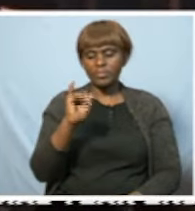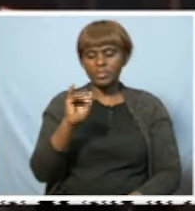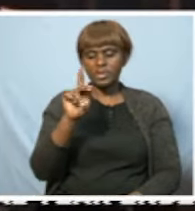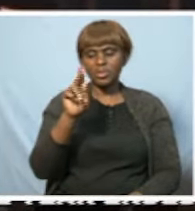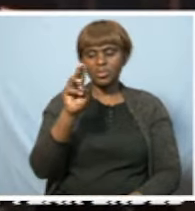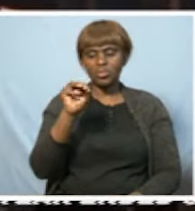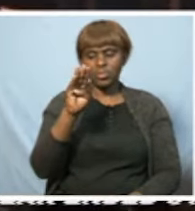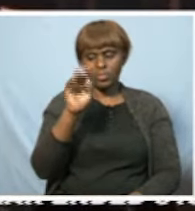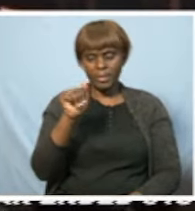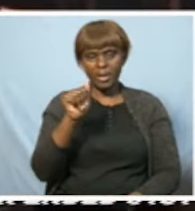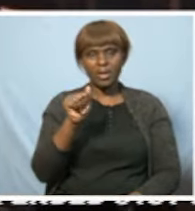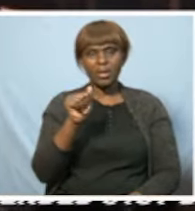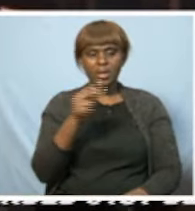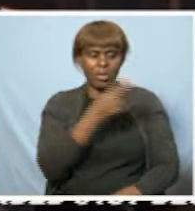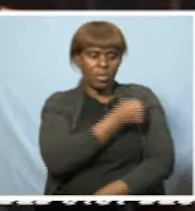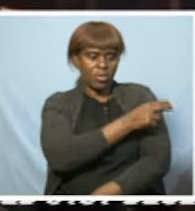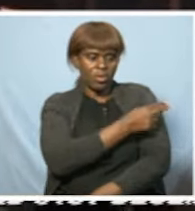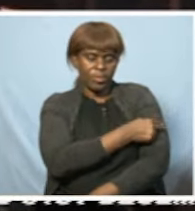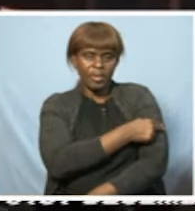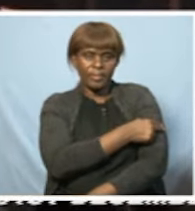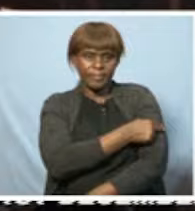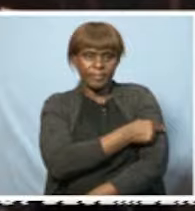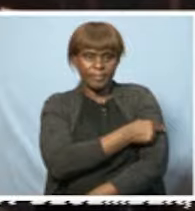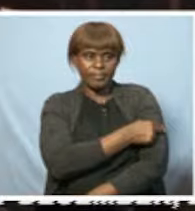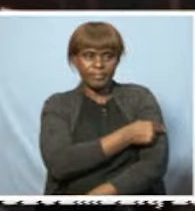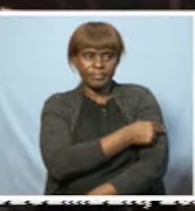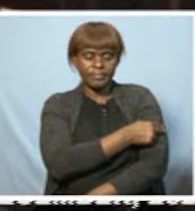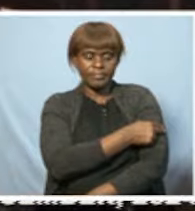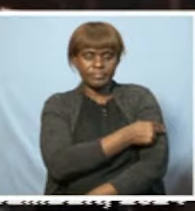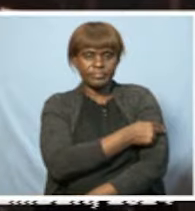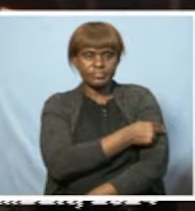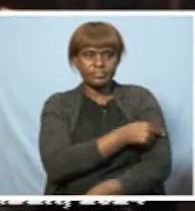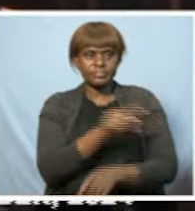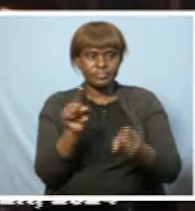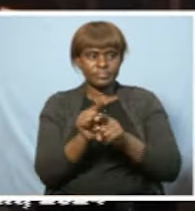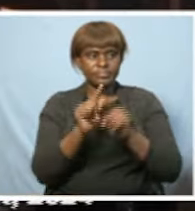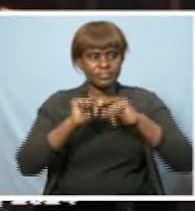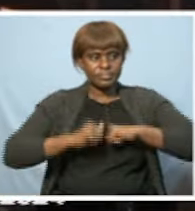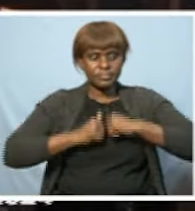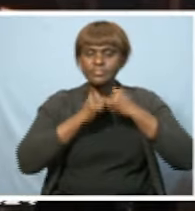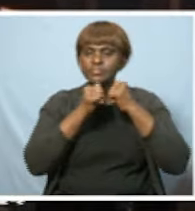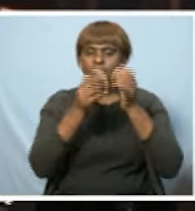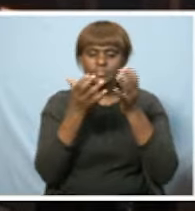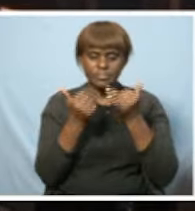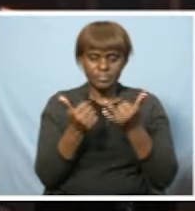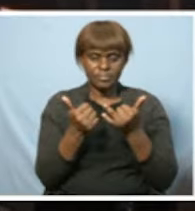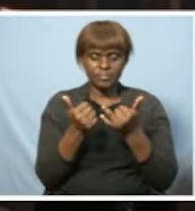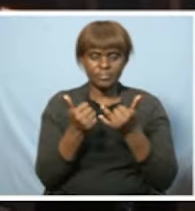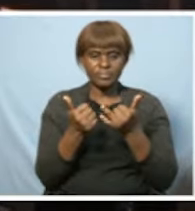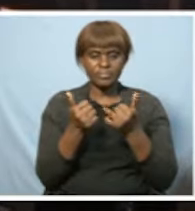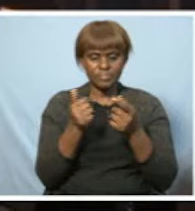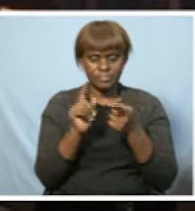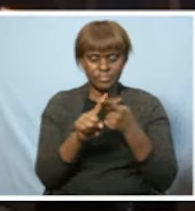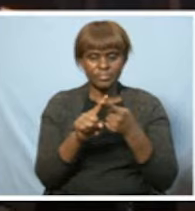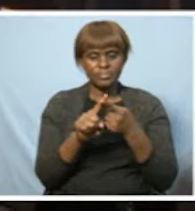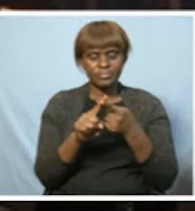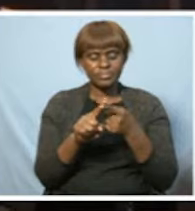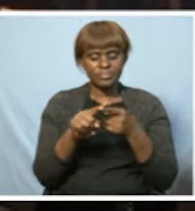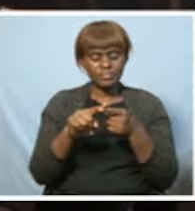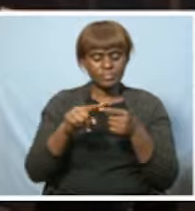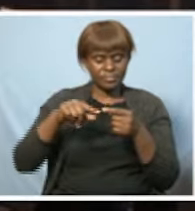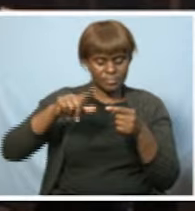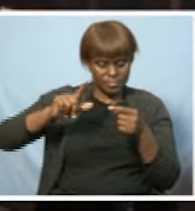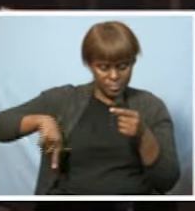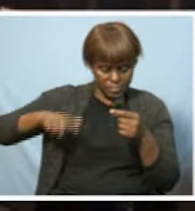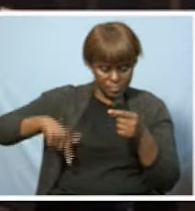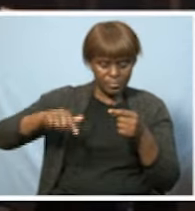opened, and we do not want to further delay